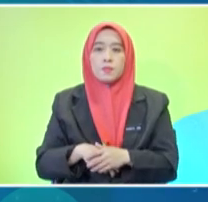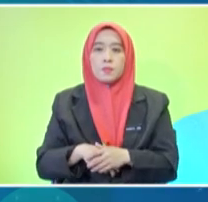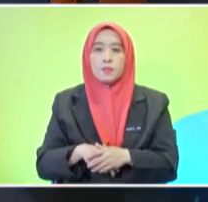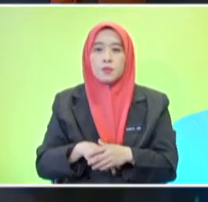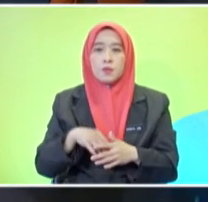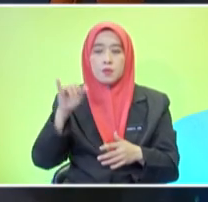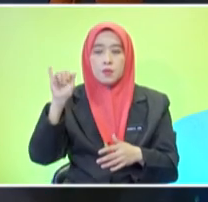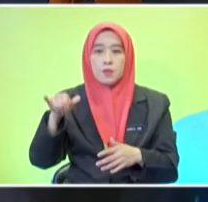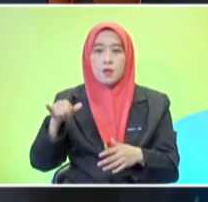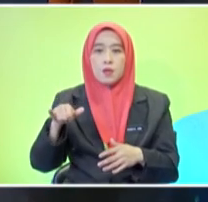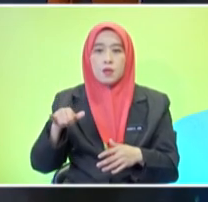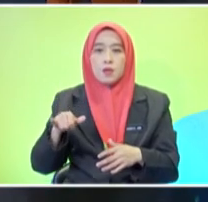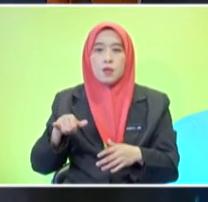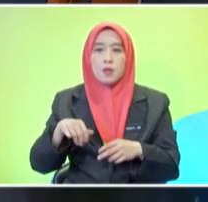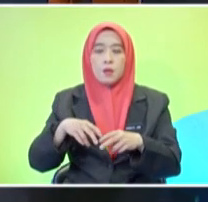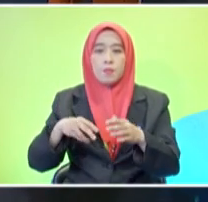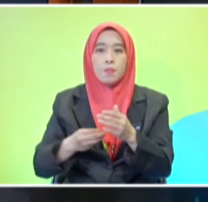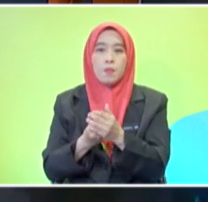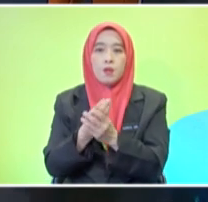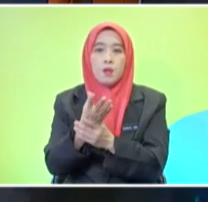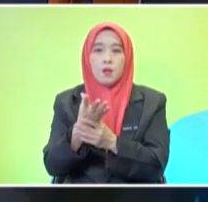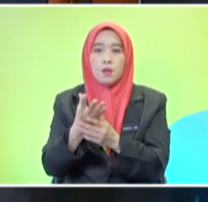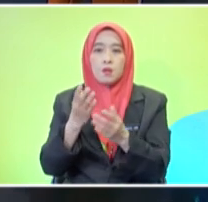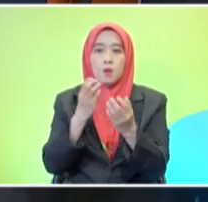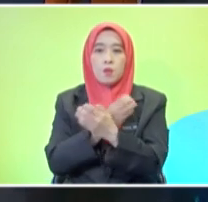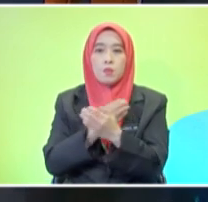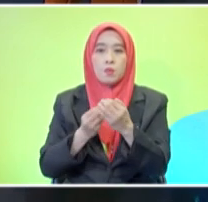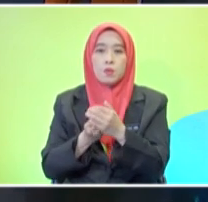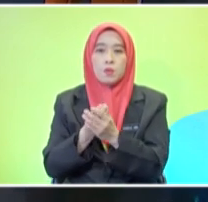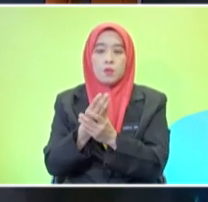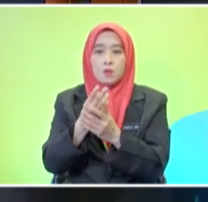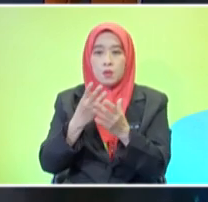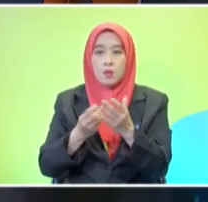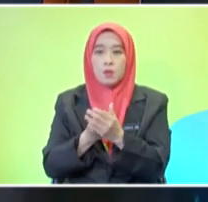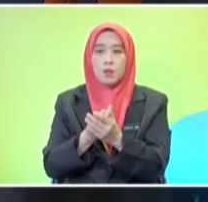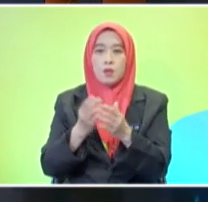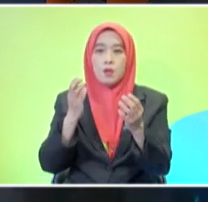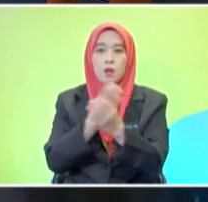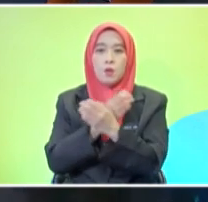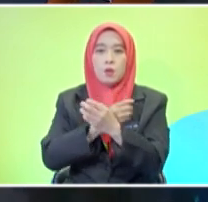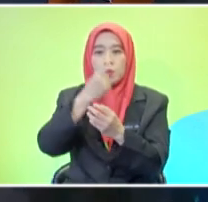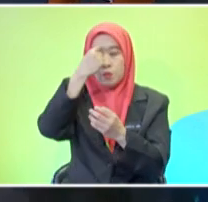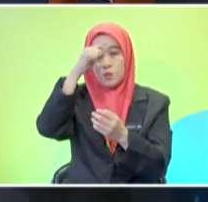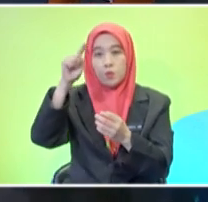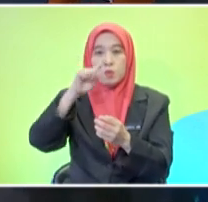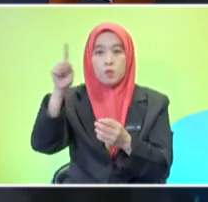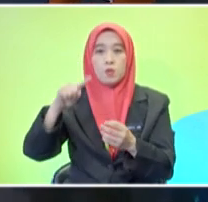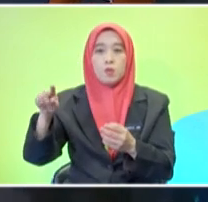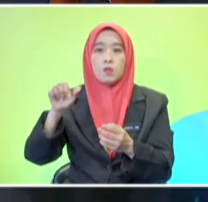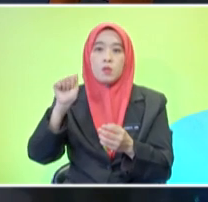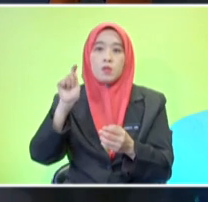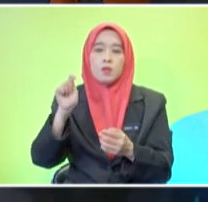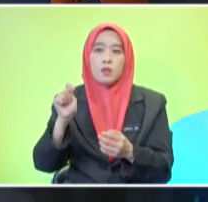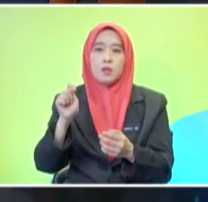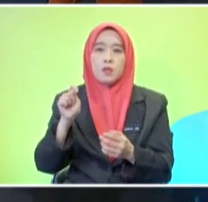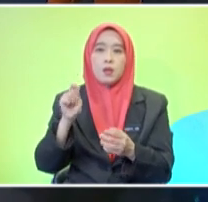Yes, that is correct. Plants compete for nutrients. All right. Thank you, Akif, for that answer.